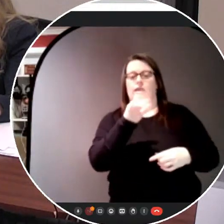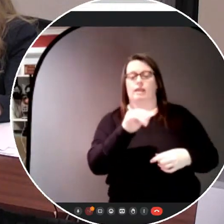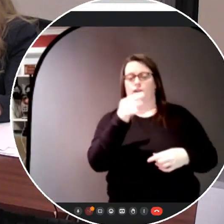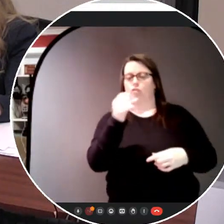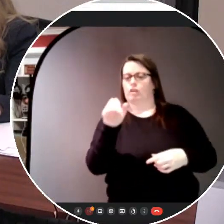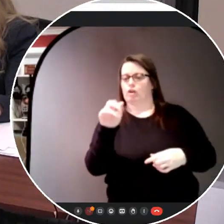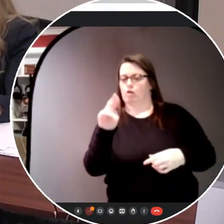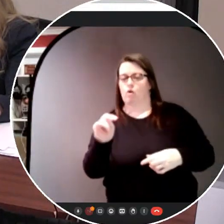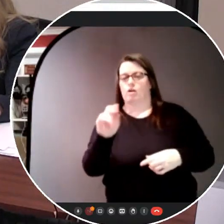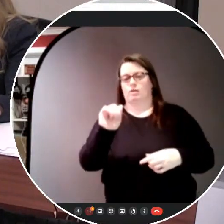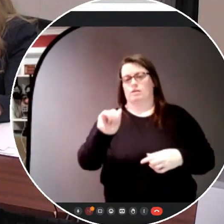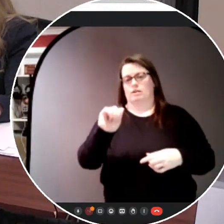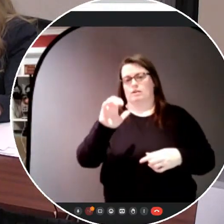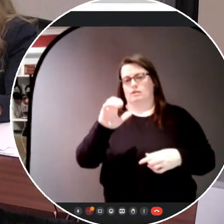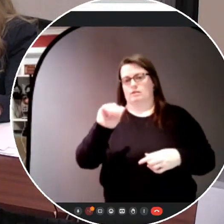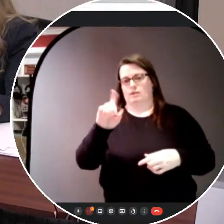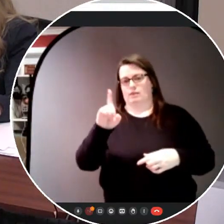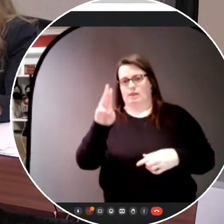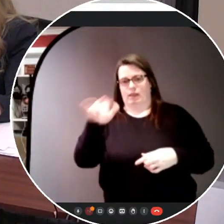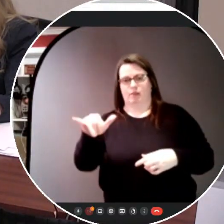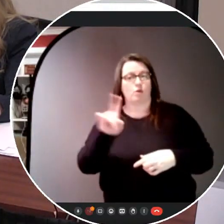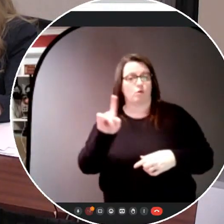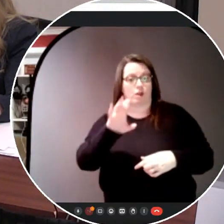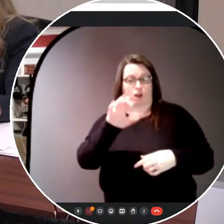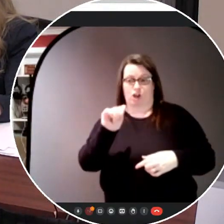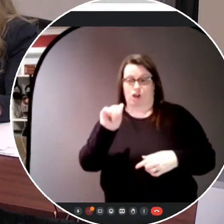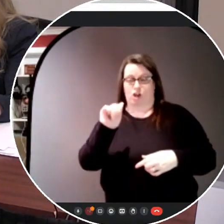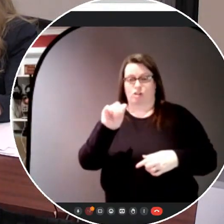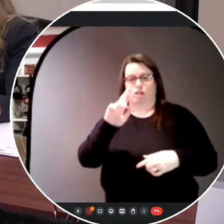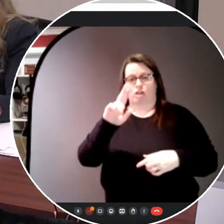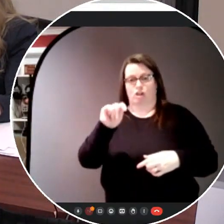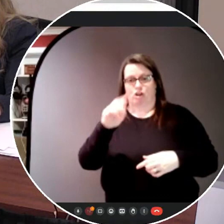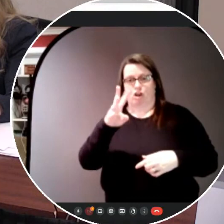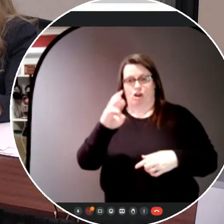Academy, I should say, in Cartwright was recently approved for a replacement school.